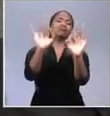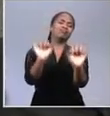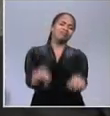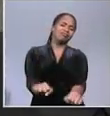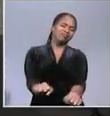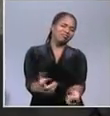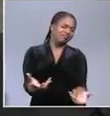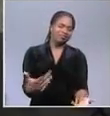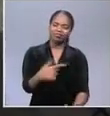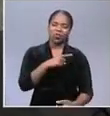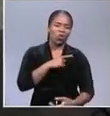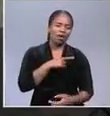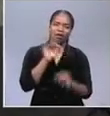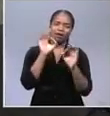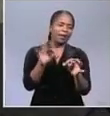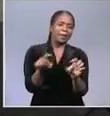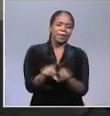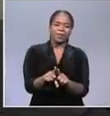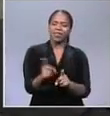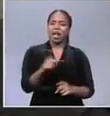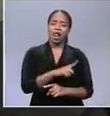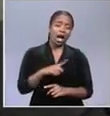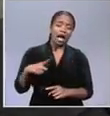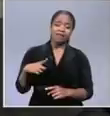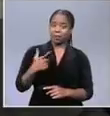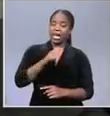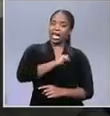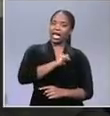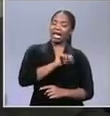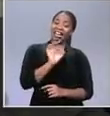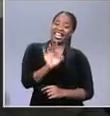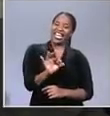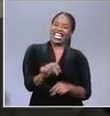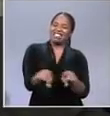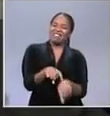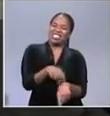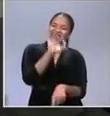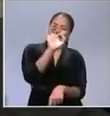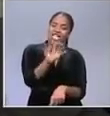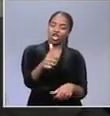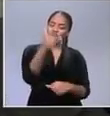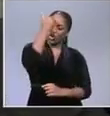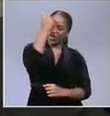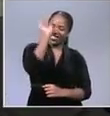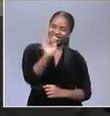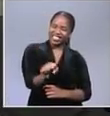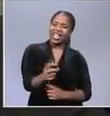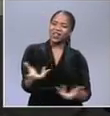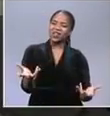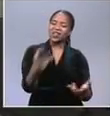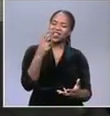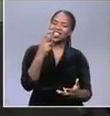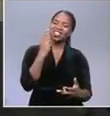sort of culmination of a long life. Very lucky. I was in the right place at the right time with the right knowledge, and I had some rather